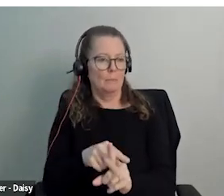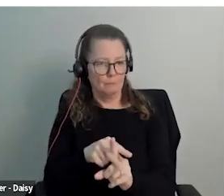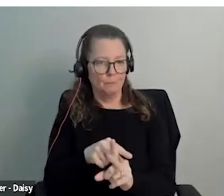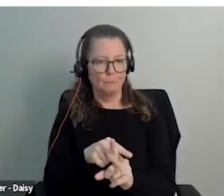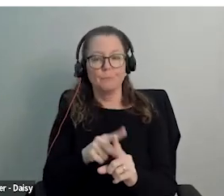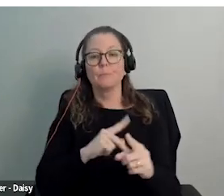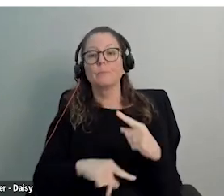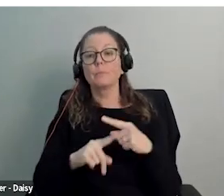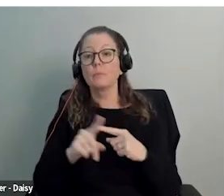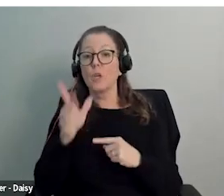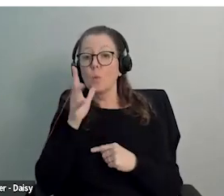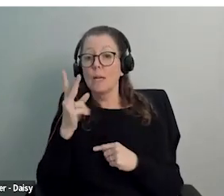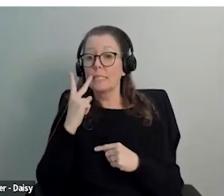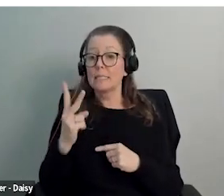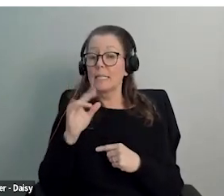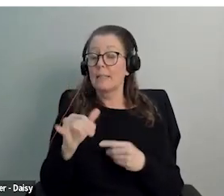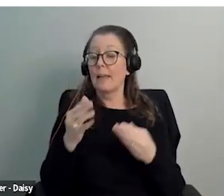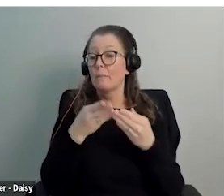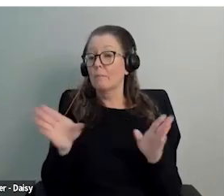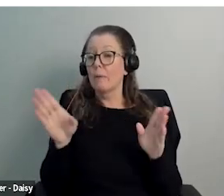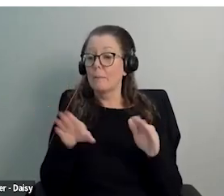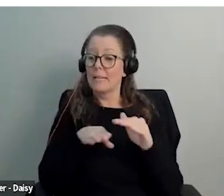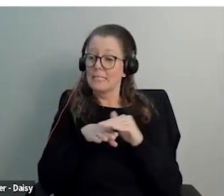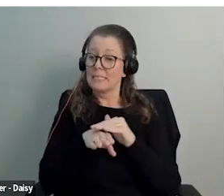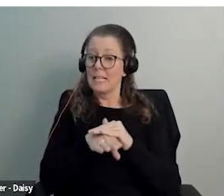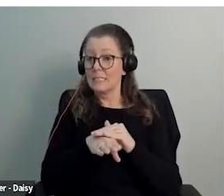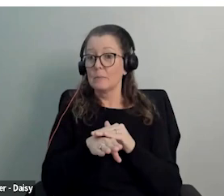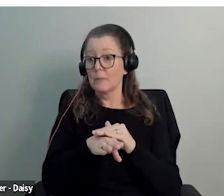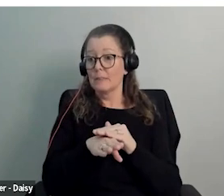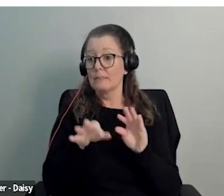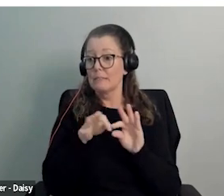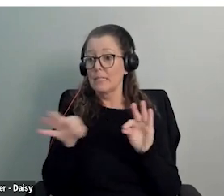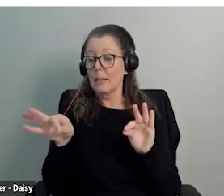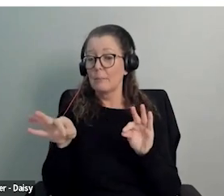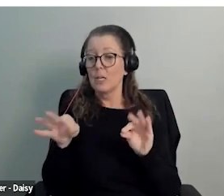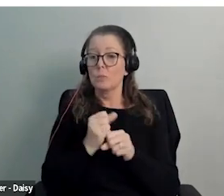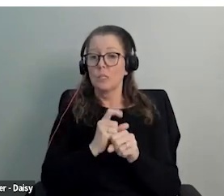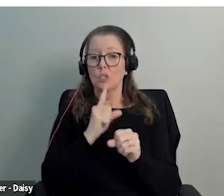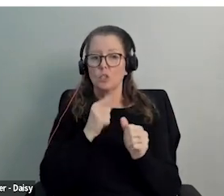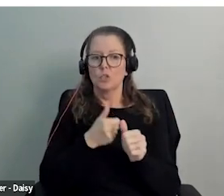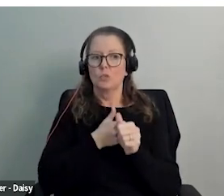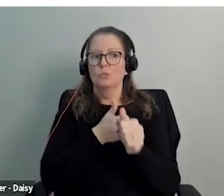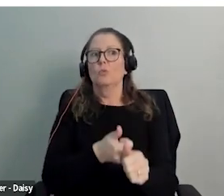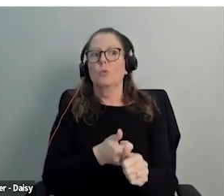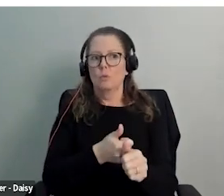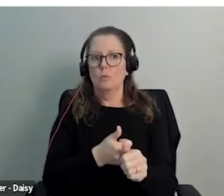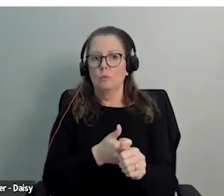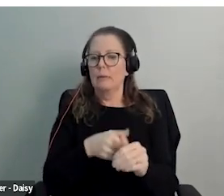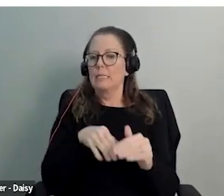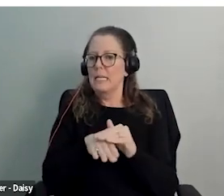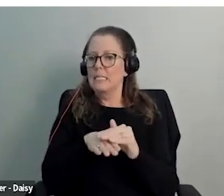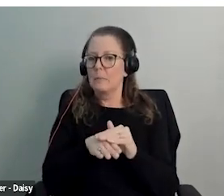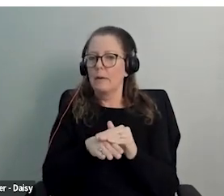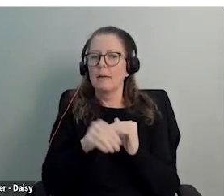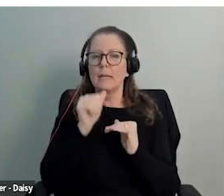available accessibility statement outlining their commitment to disability inclusion. The statement should go beyond basic compliance and